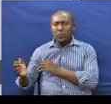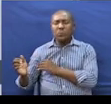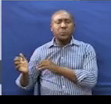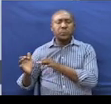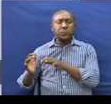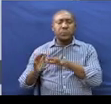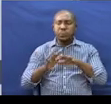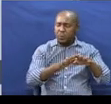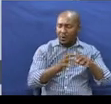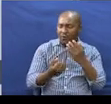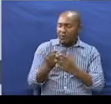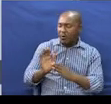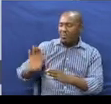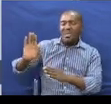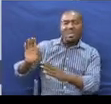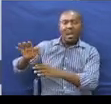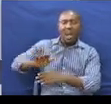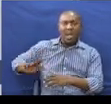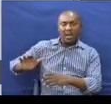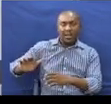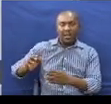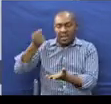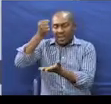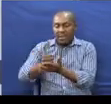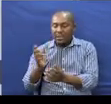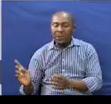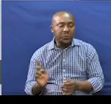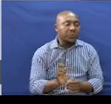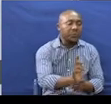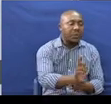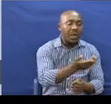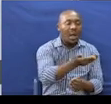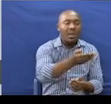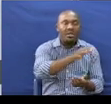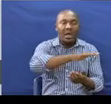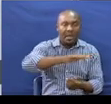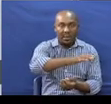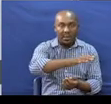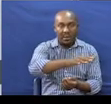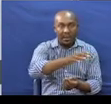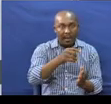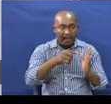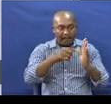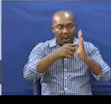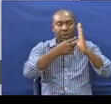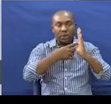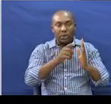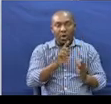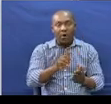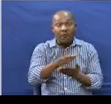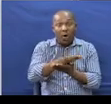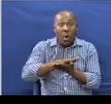from their areas and decided to go to the another areas, their point of origins here,